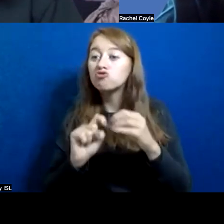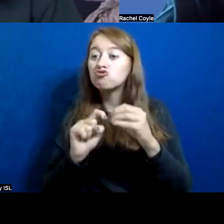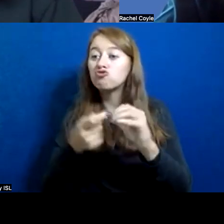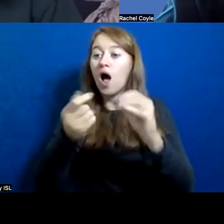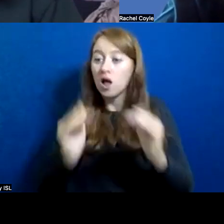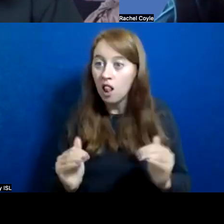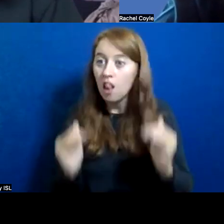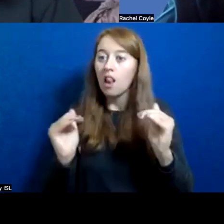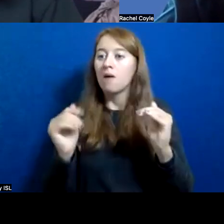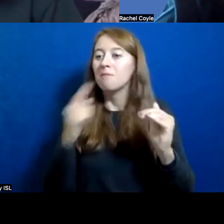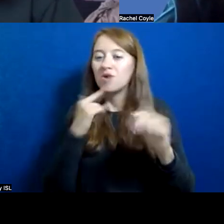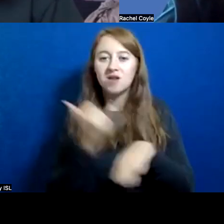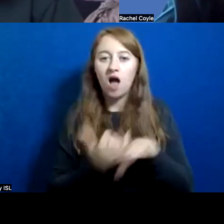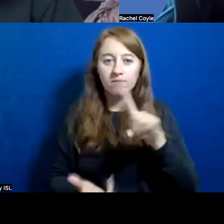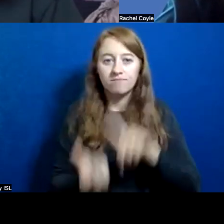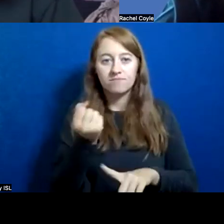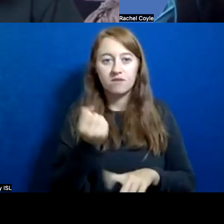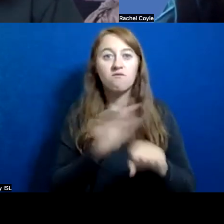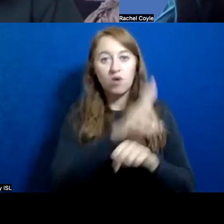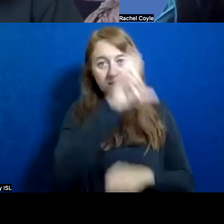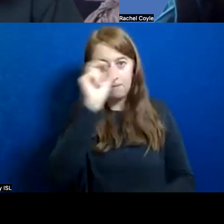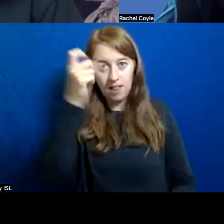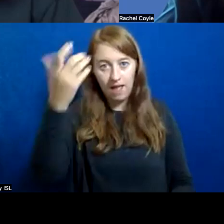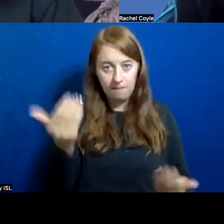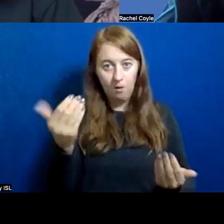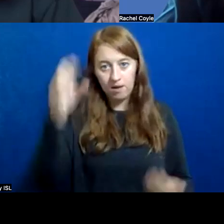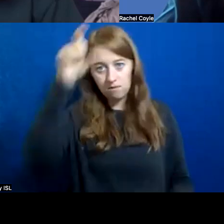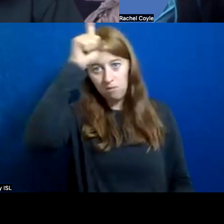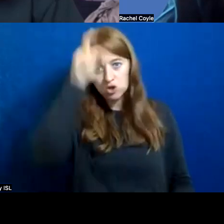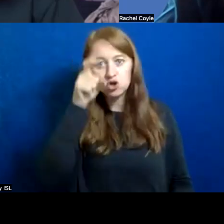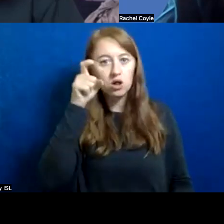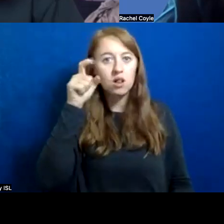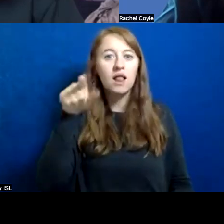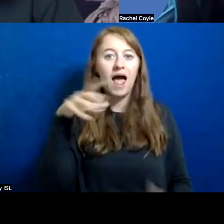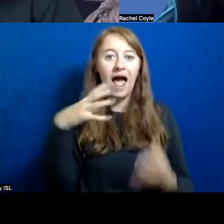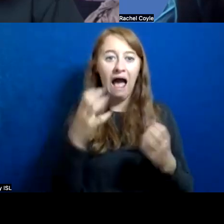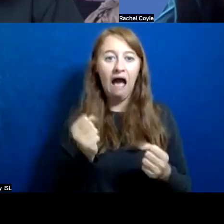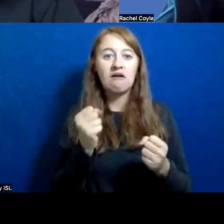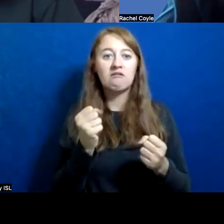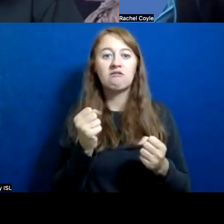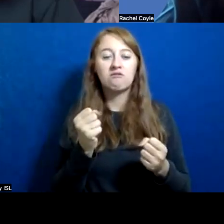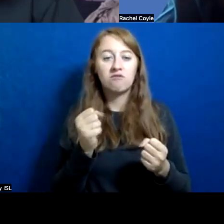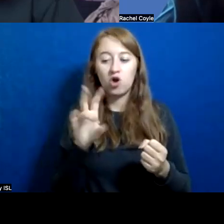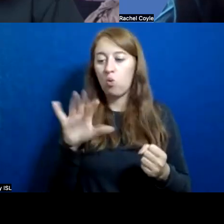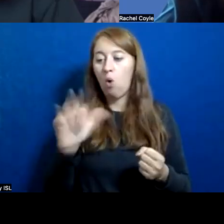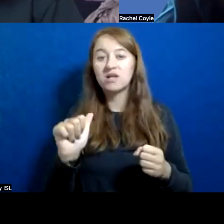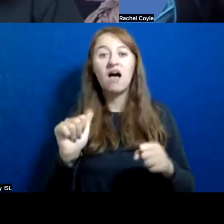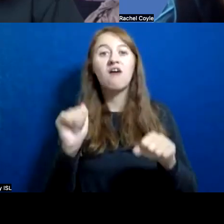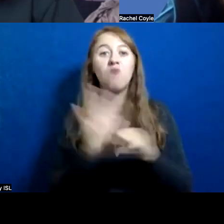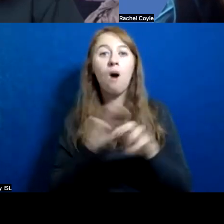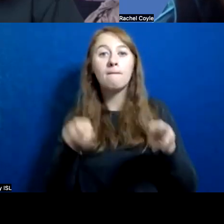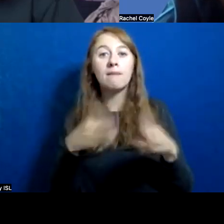that Portugal has, let's say, a quota for people with disabilities, but it's not